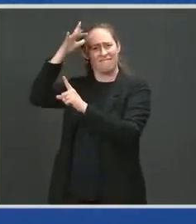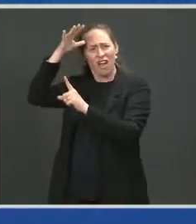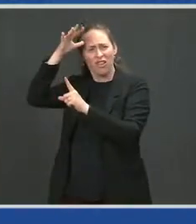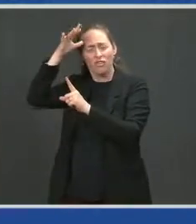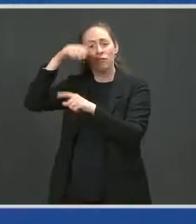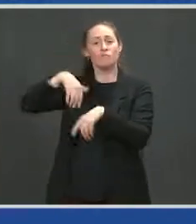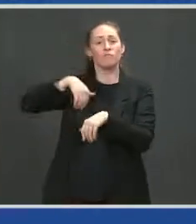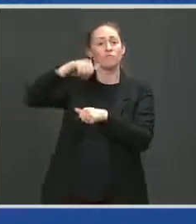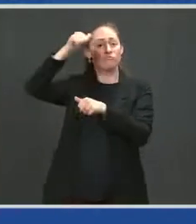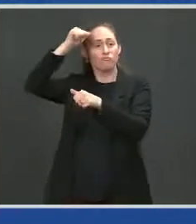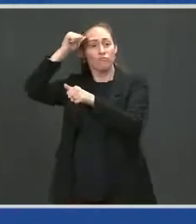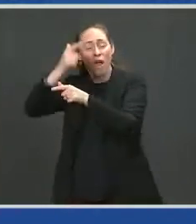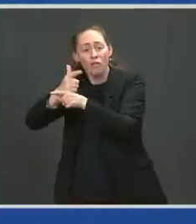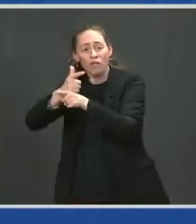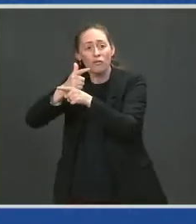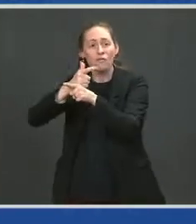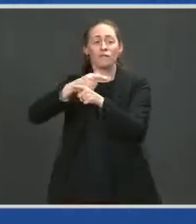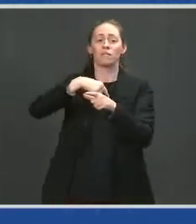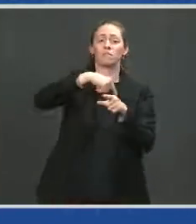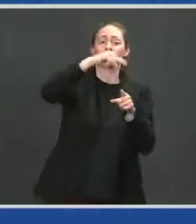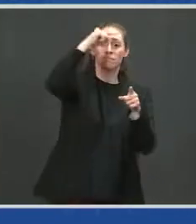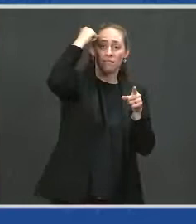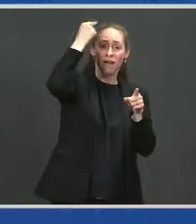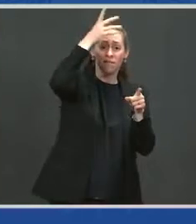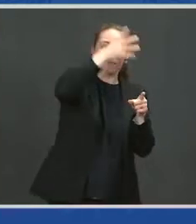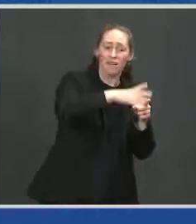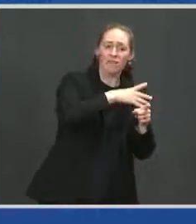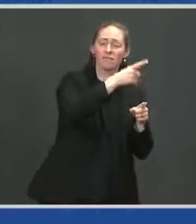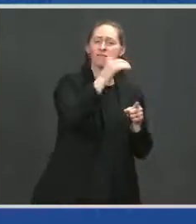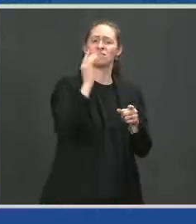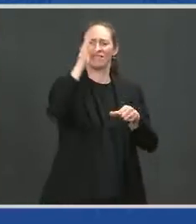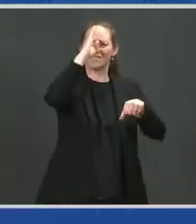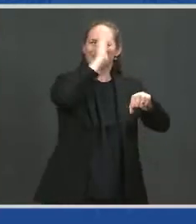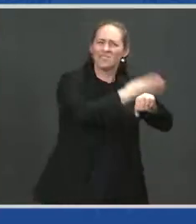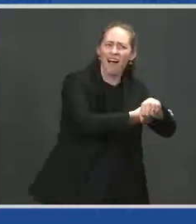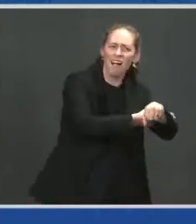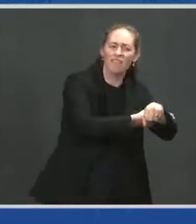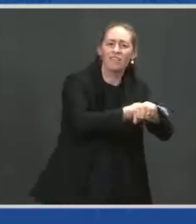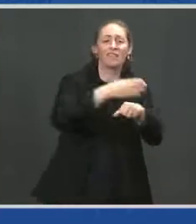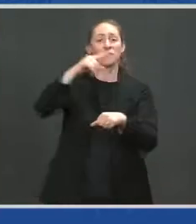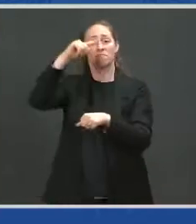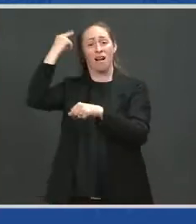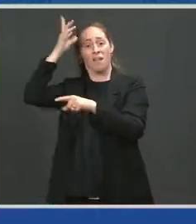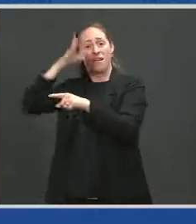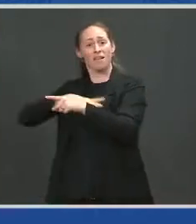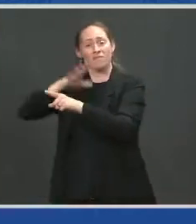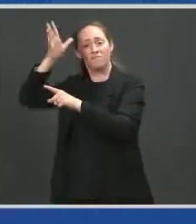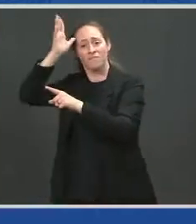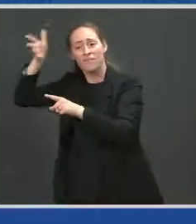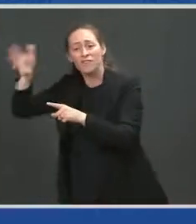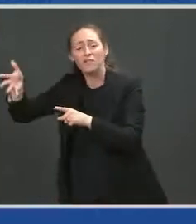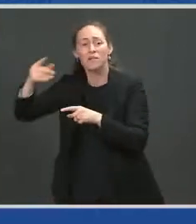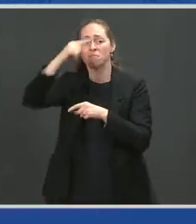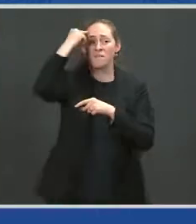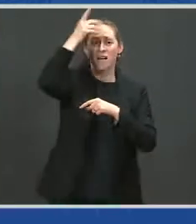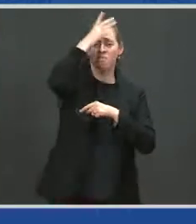sons and uncles and grandfathers and friends and